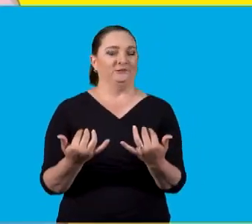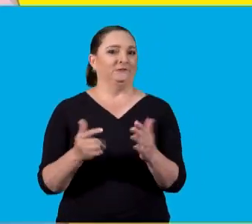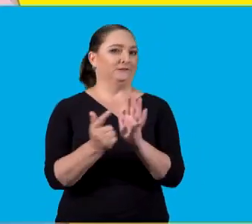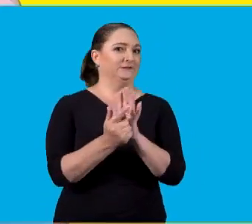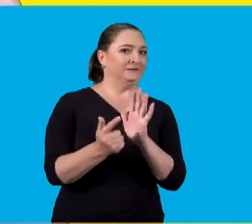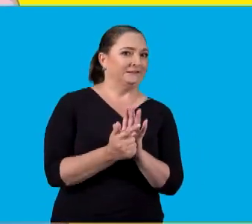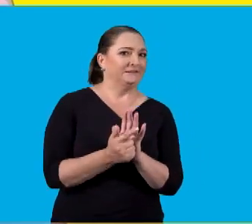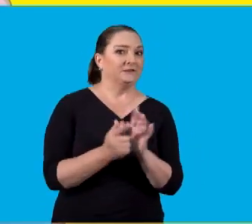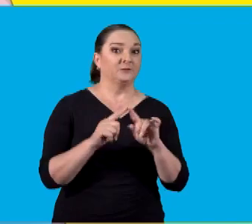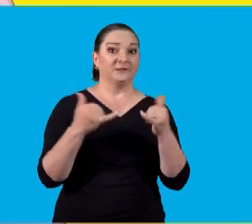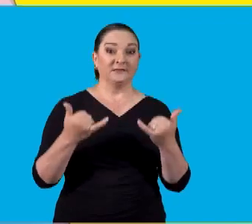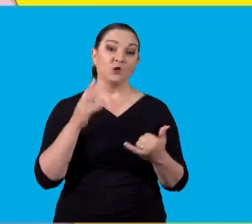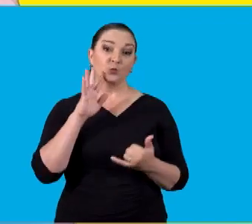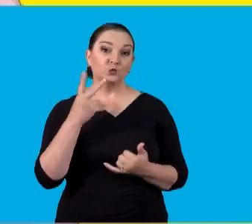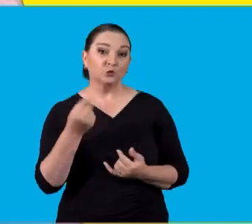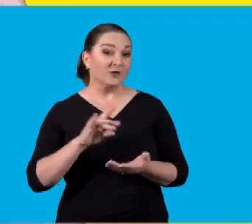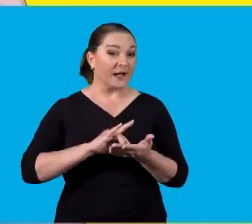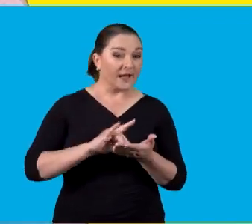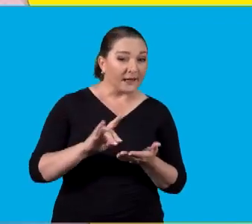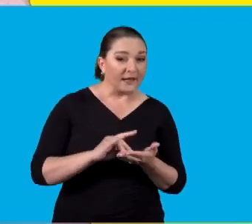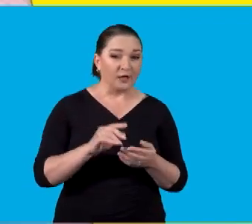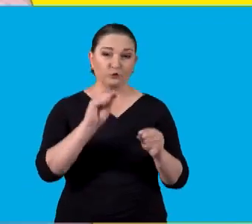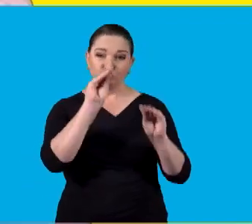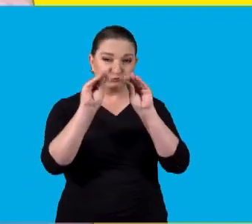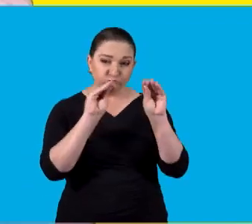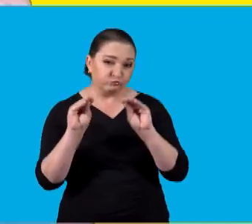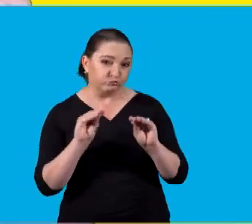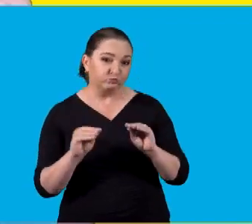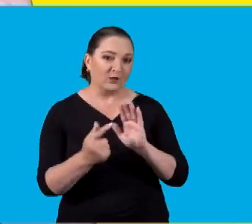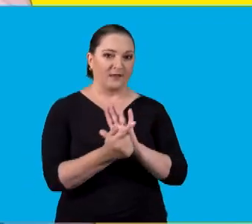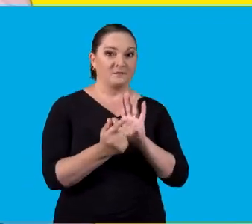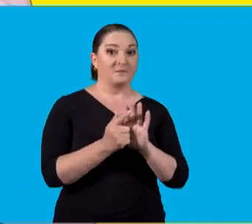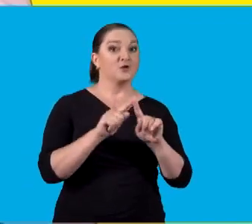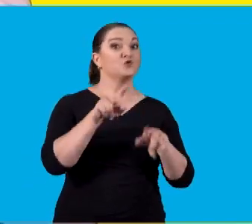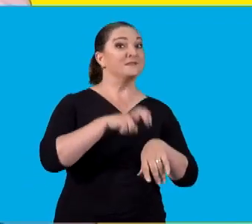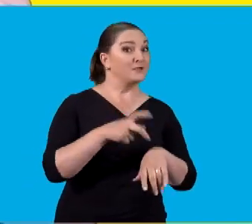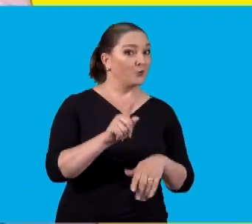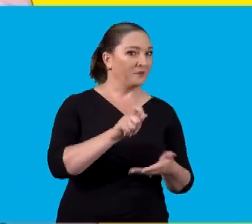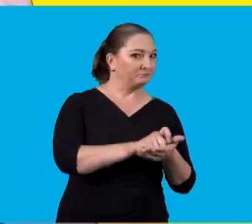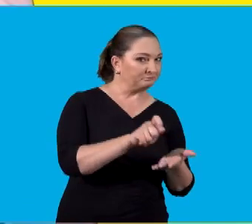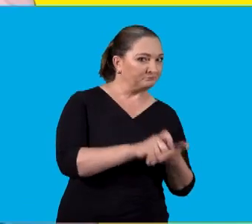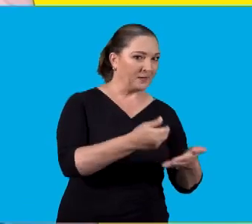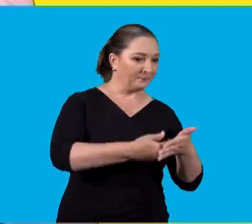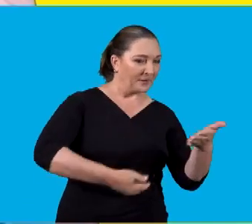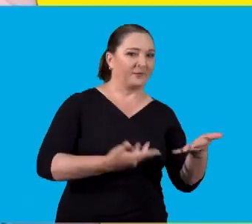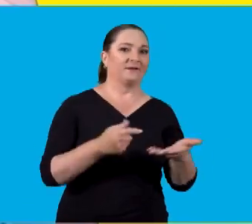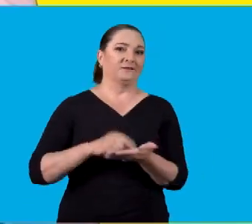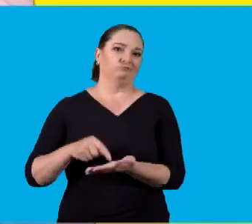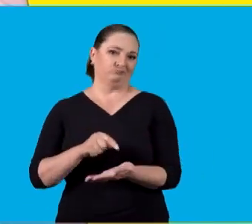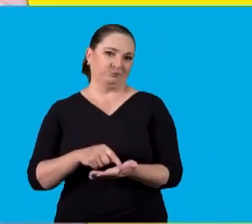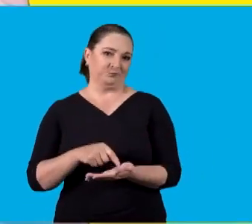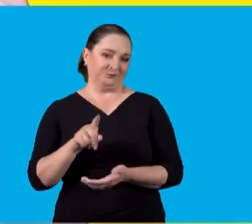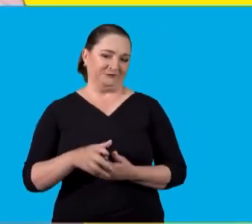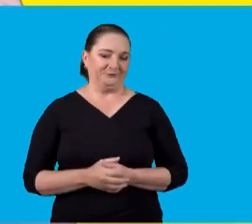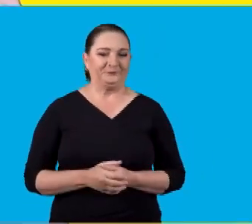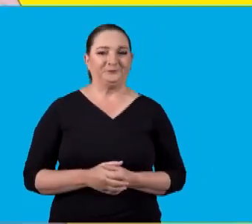cash flow statements. So make sure you have a pen, you have a paper. You also need a calculator so that when I do calculations, you're able